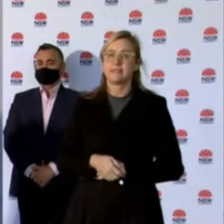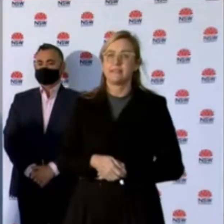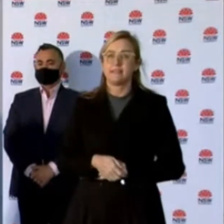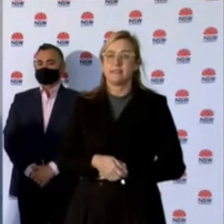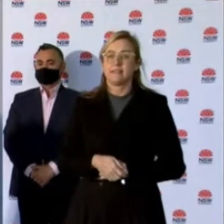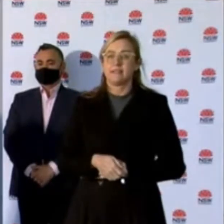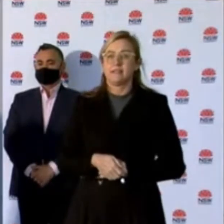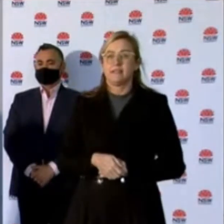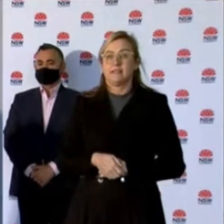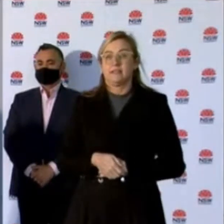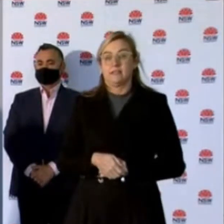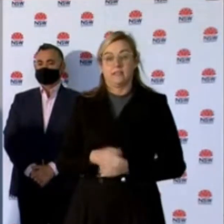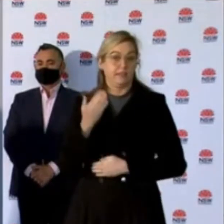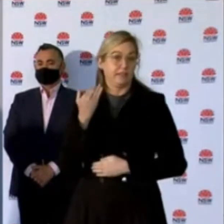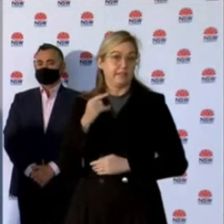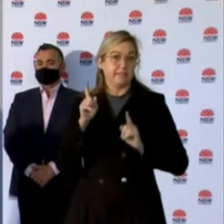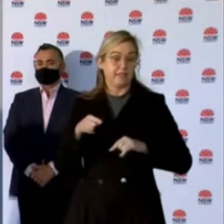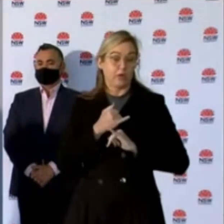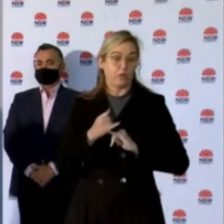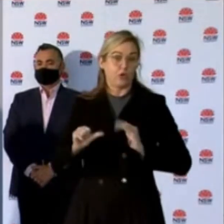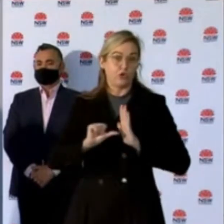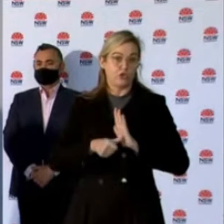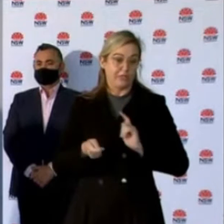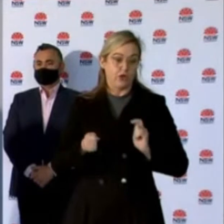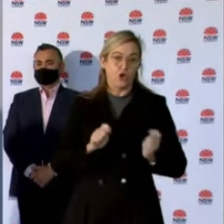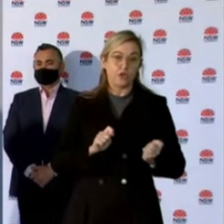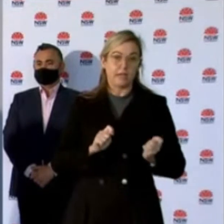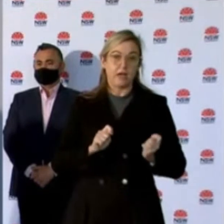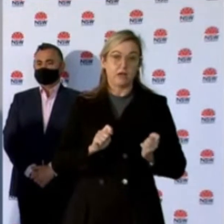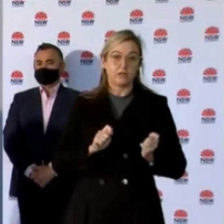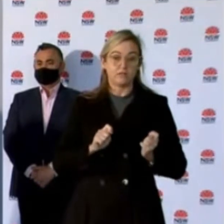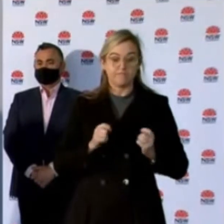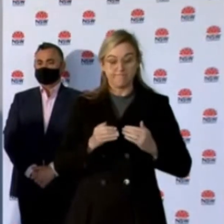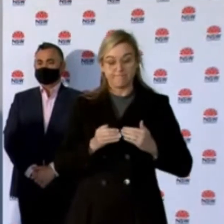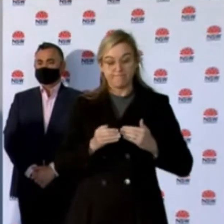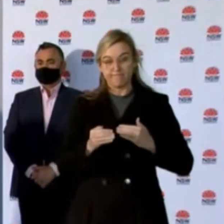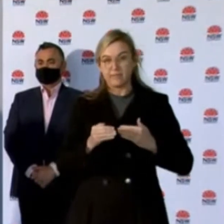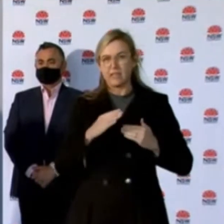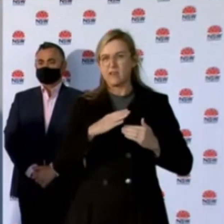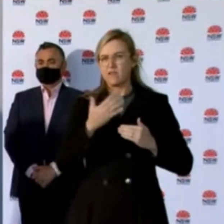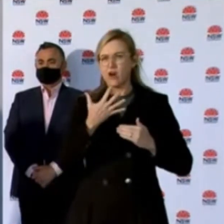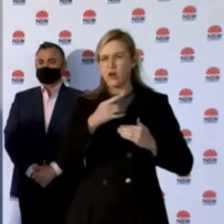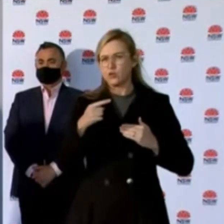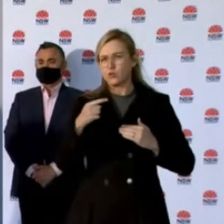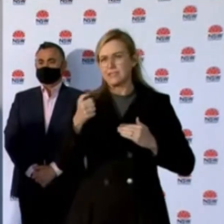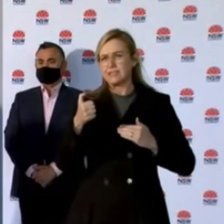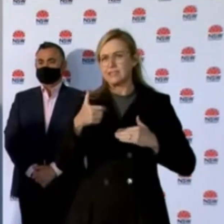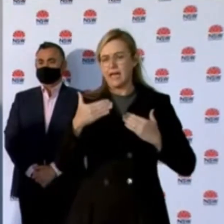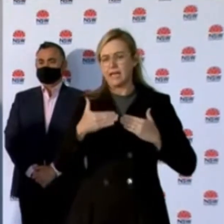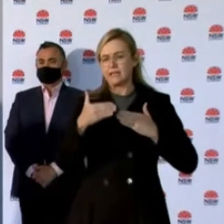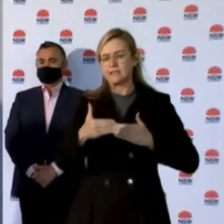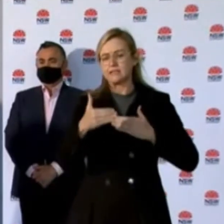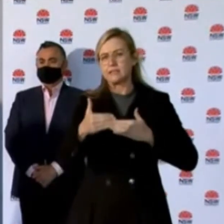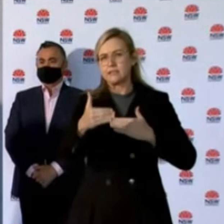effects of these harsher restrictions until at least 5 or 6 days, because there's a lag in the data. So we don't expect to see that